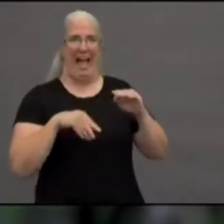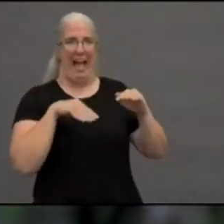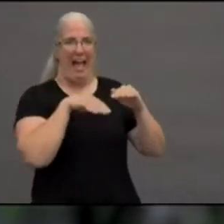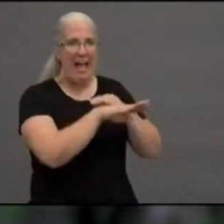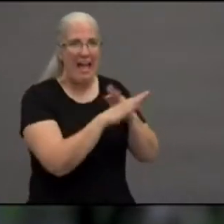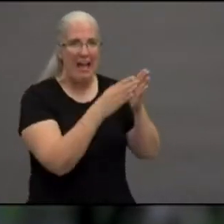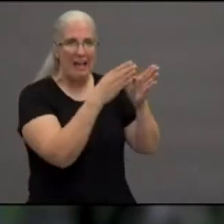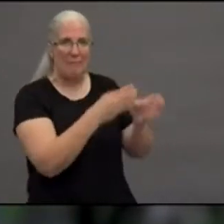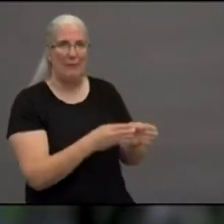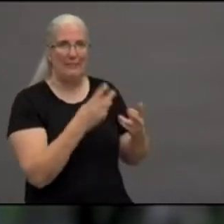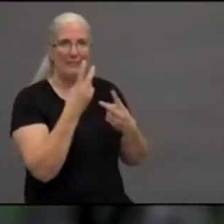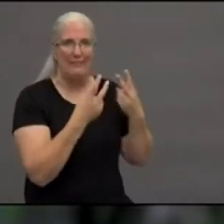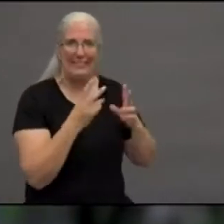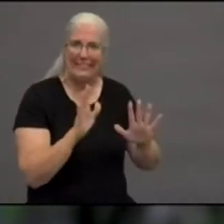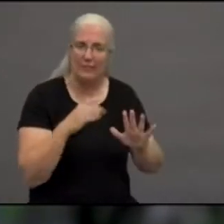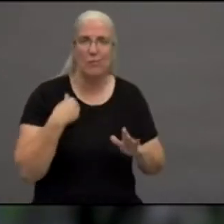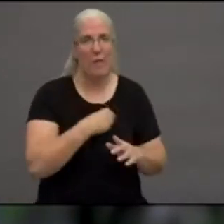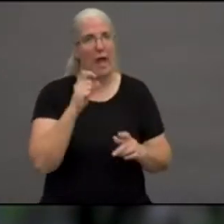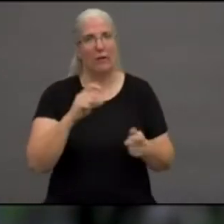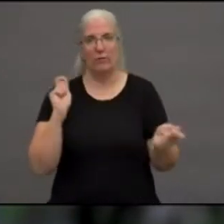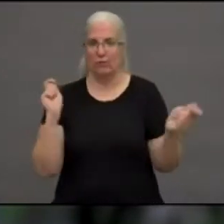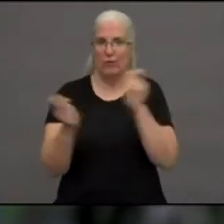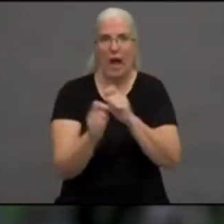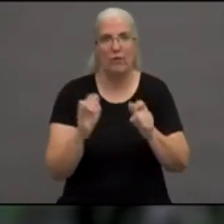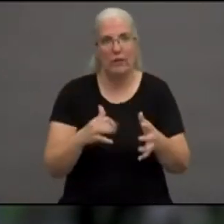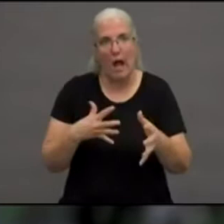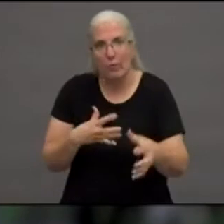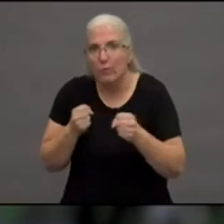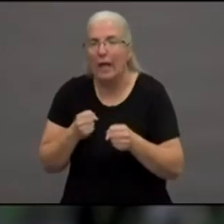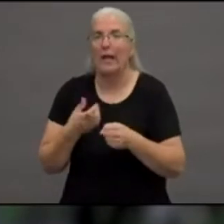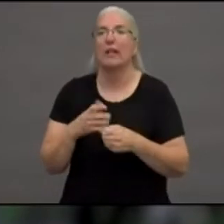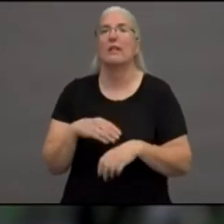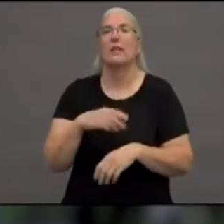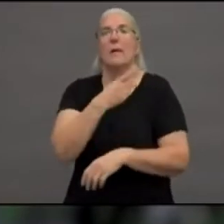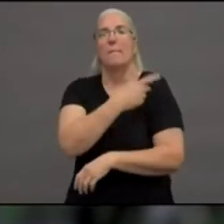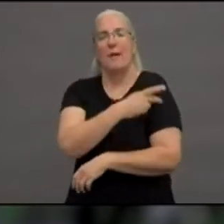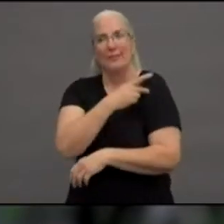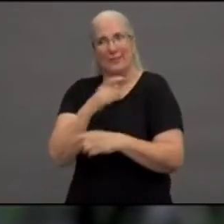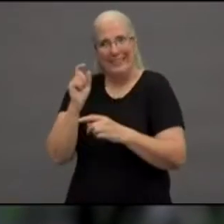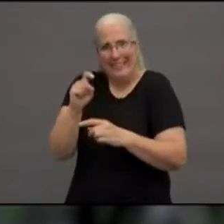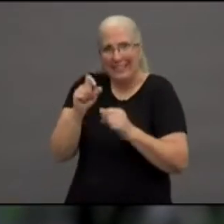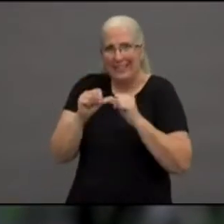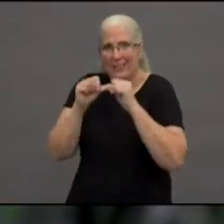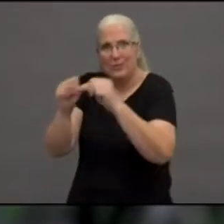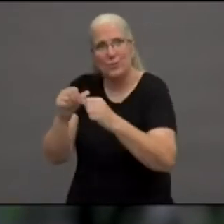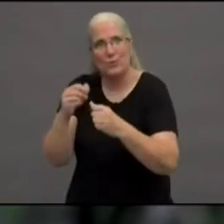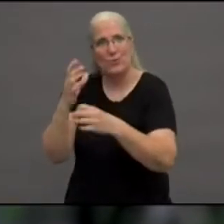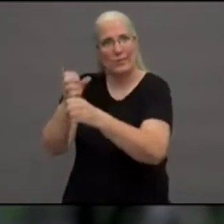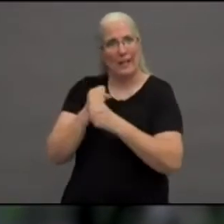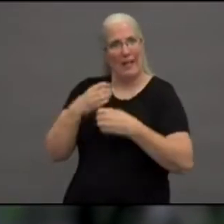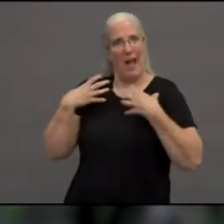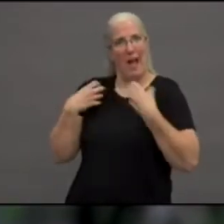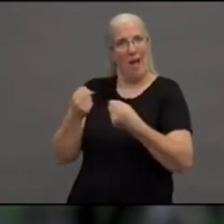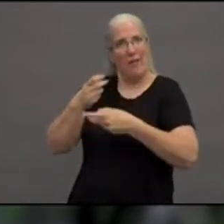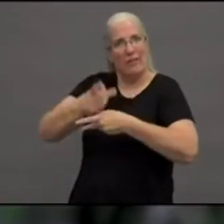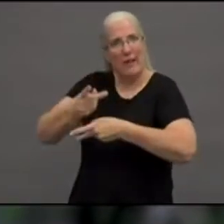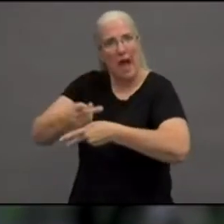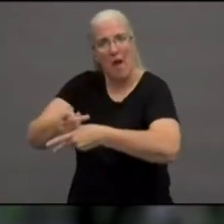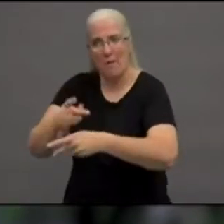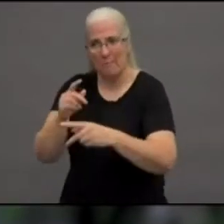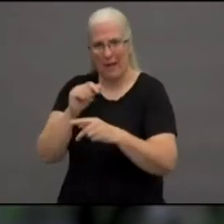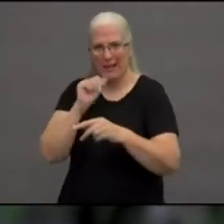safely see their providers and not necessarily have to come to the hospital if not